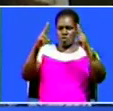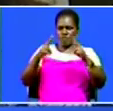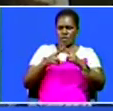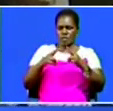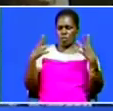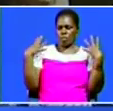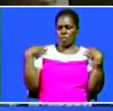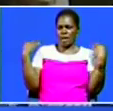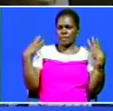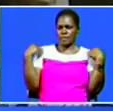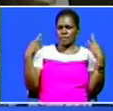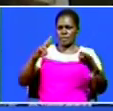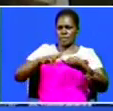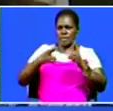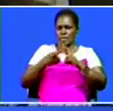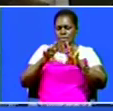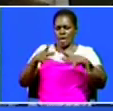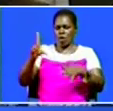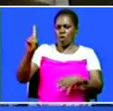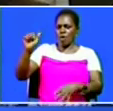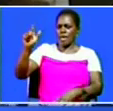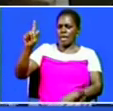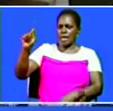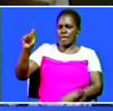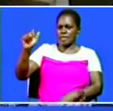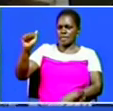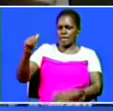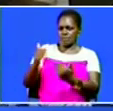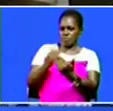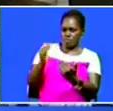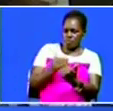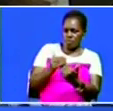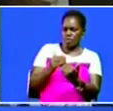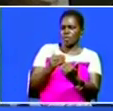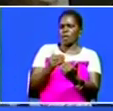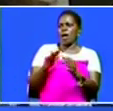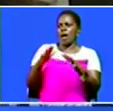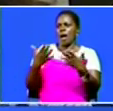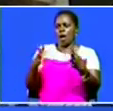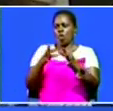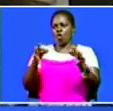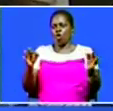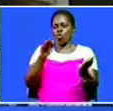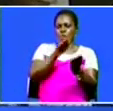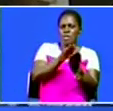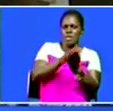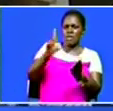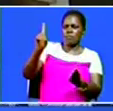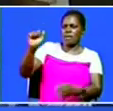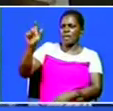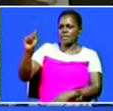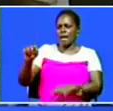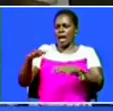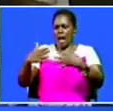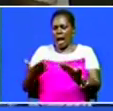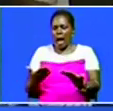and practices that relate to how data is handled, how data is treated, how long you hold data, in what